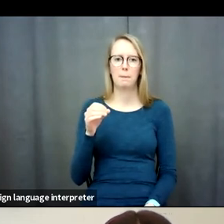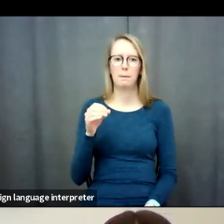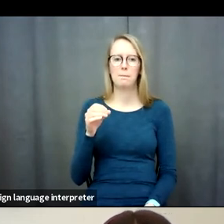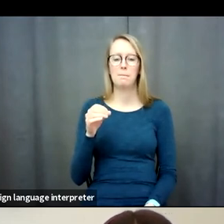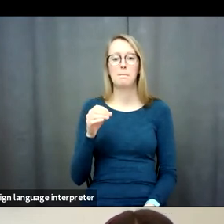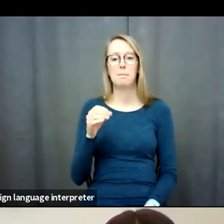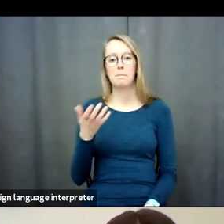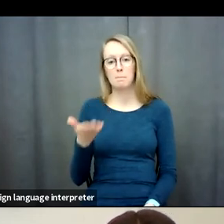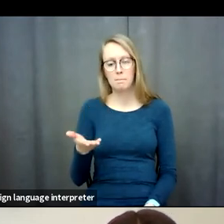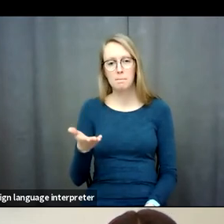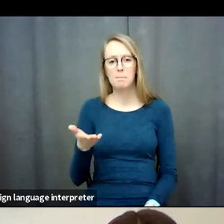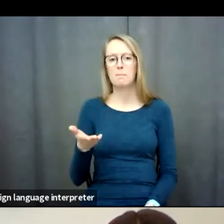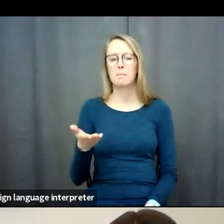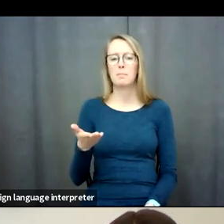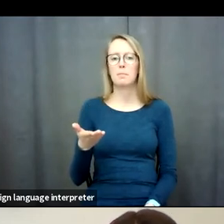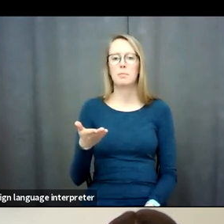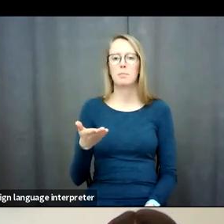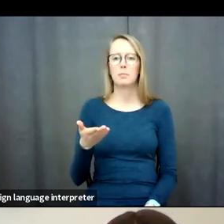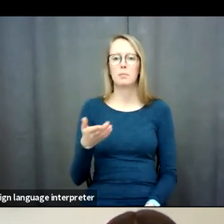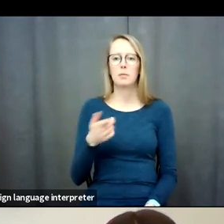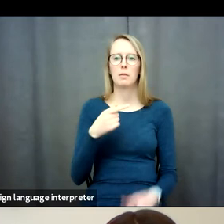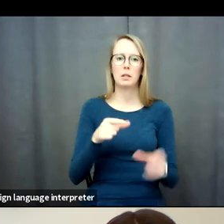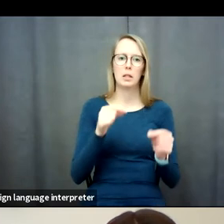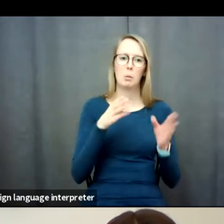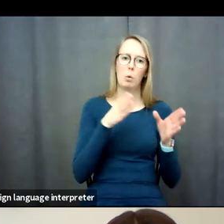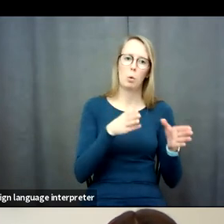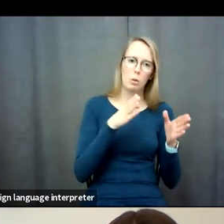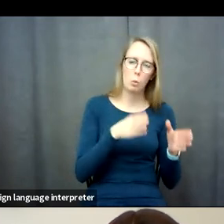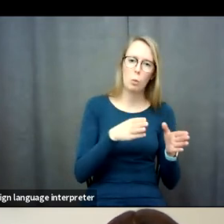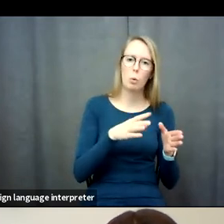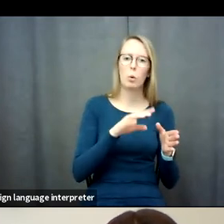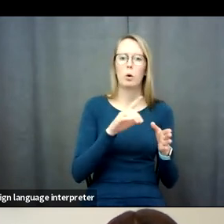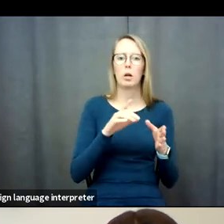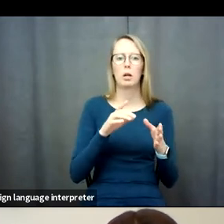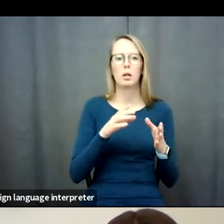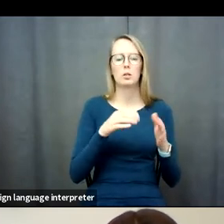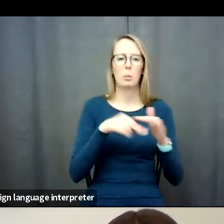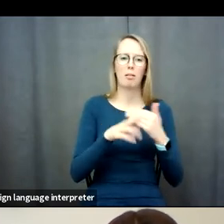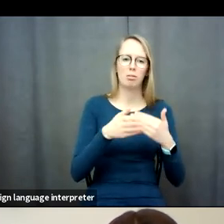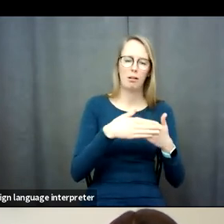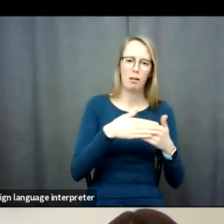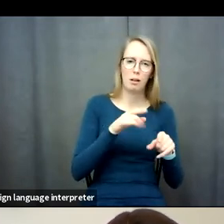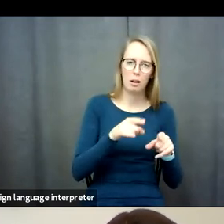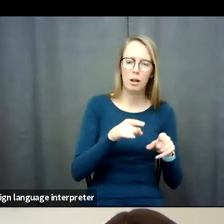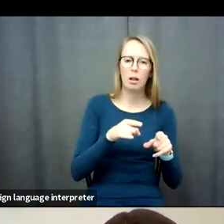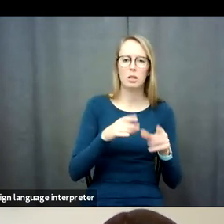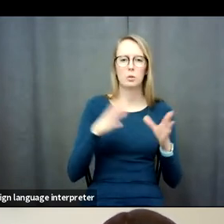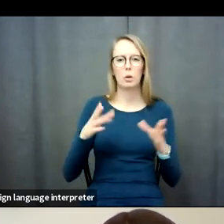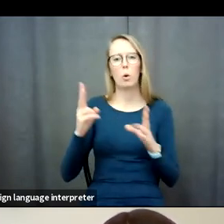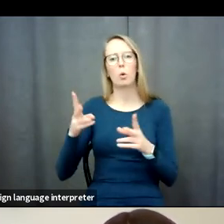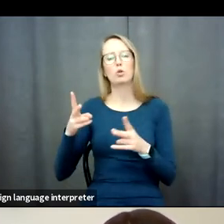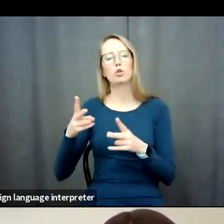Poor sound environment do we find in hallways, big entrances, and also in the